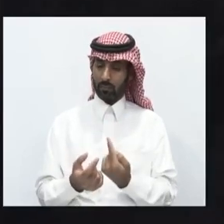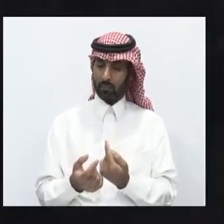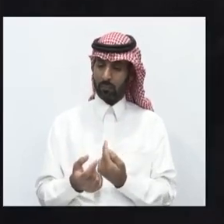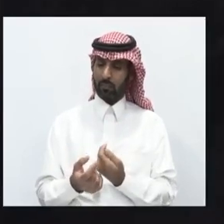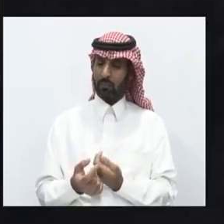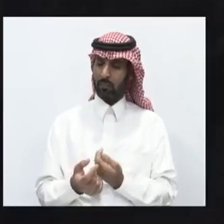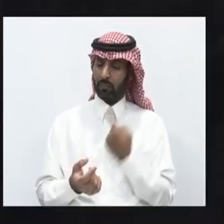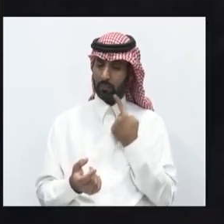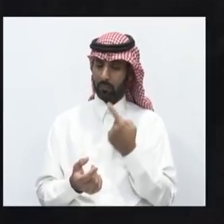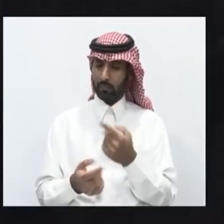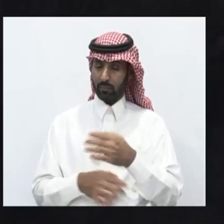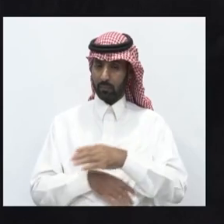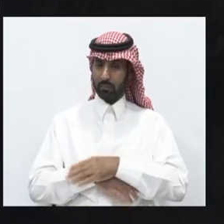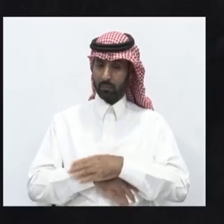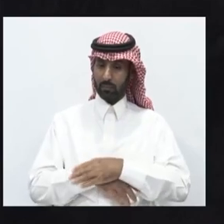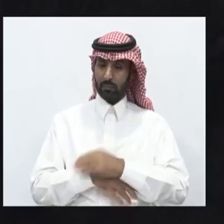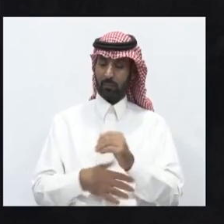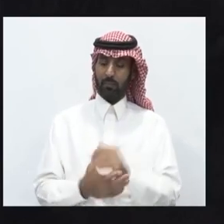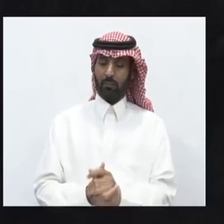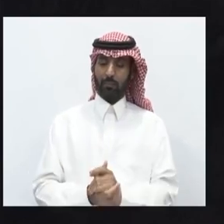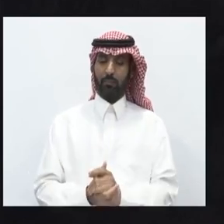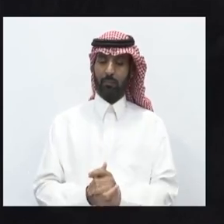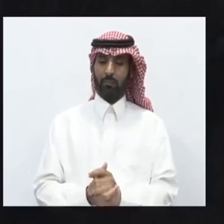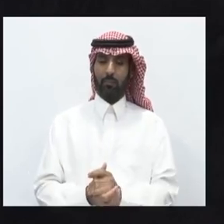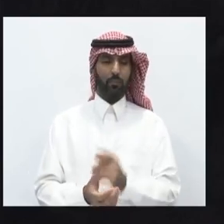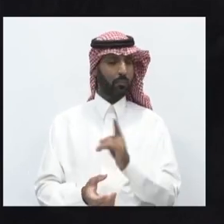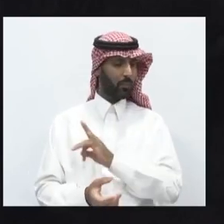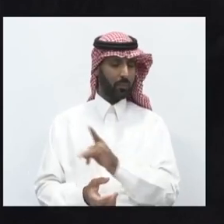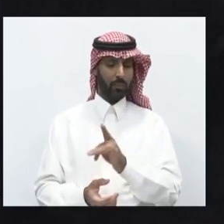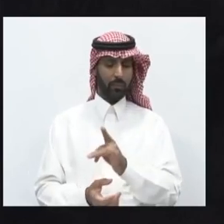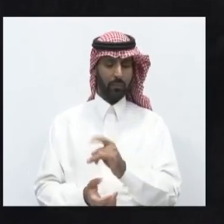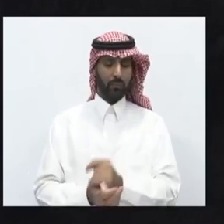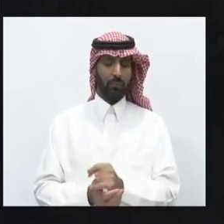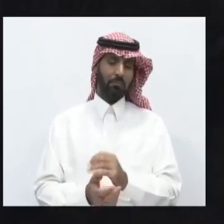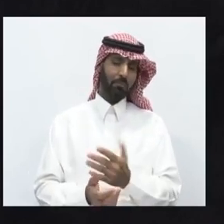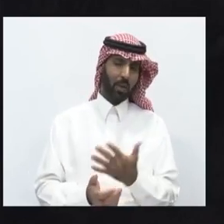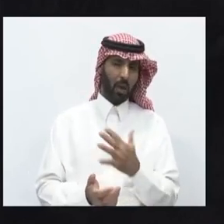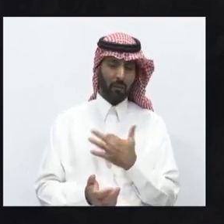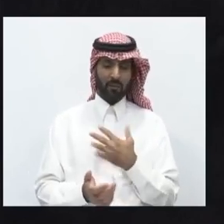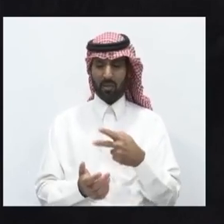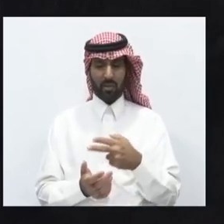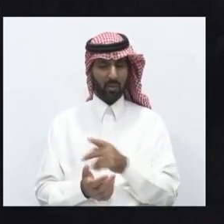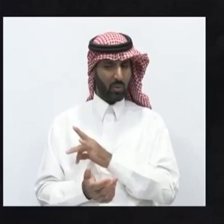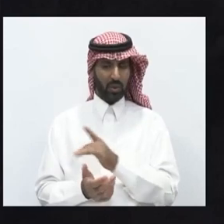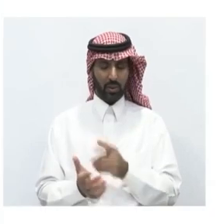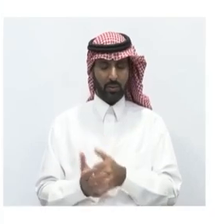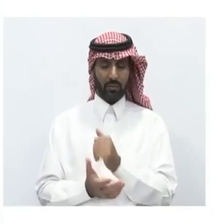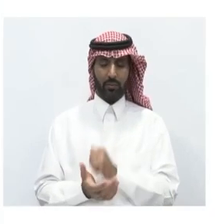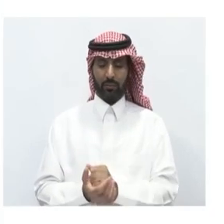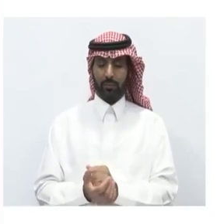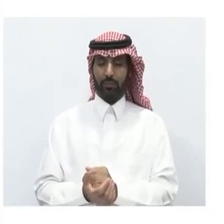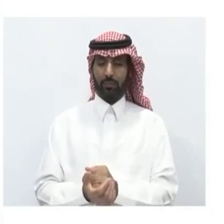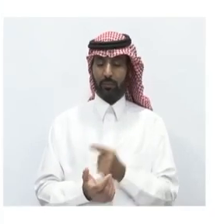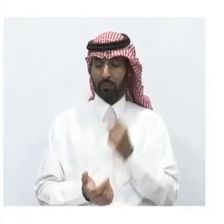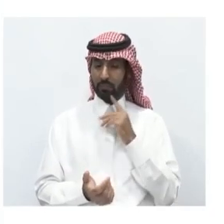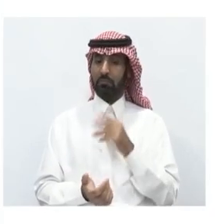more polite. When you want to decline a request, you don't say no. You say, I'm afraid we can't do that. I wish it